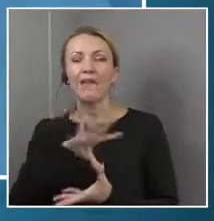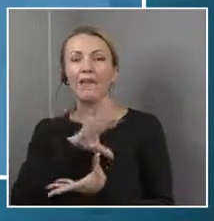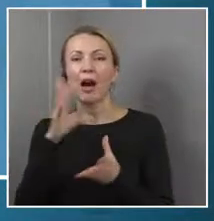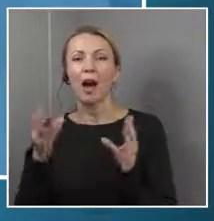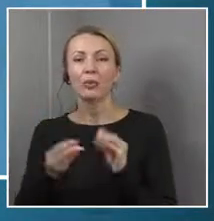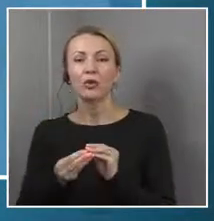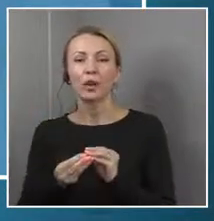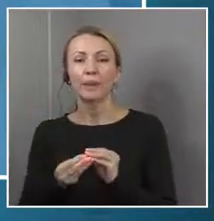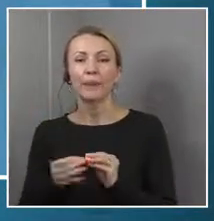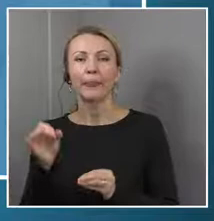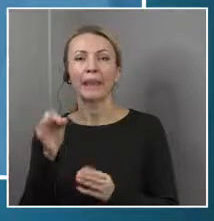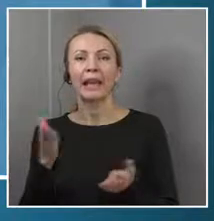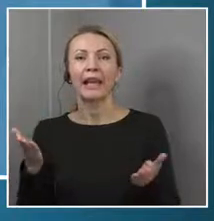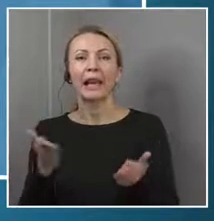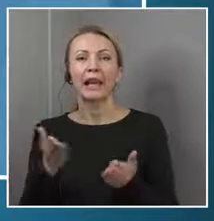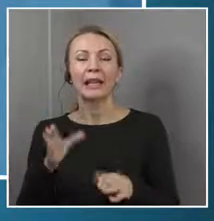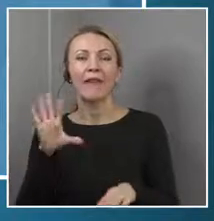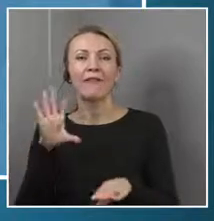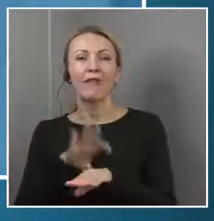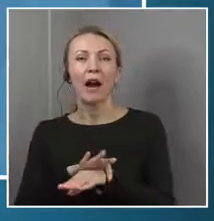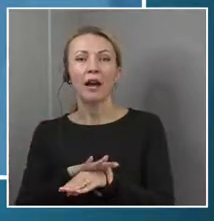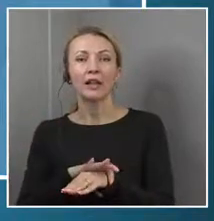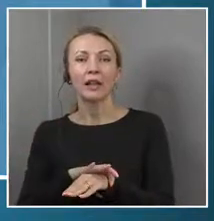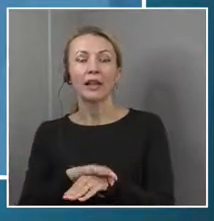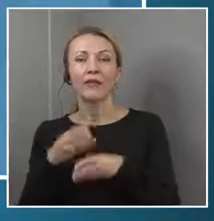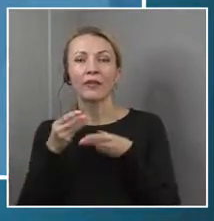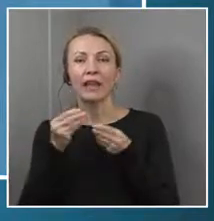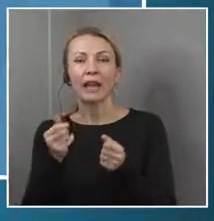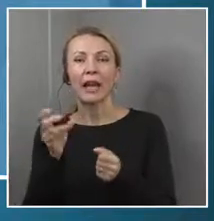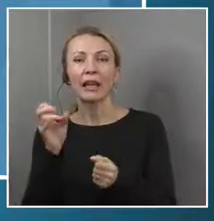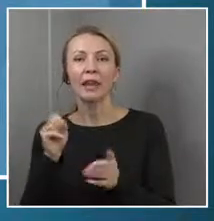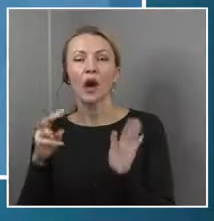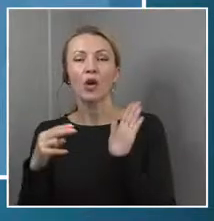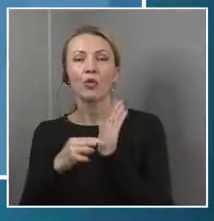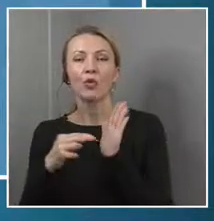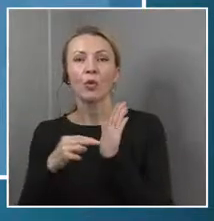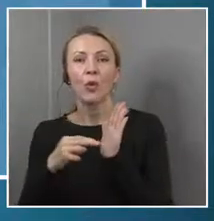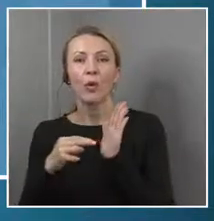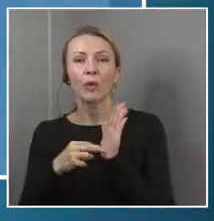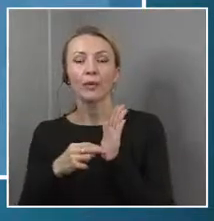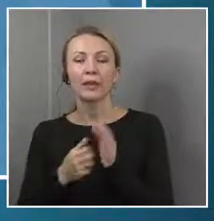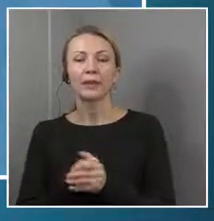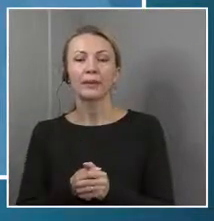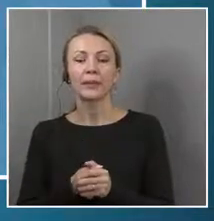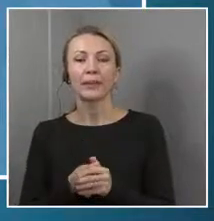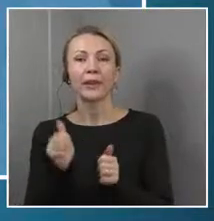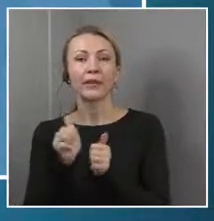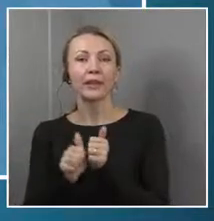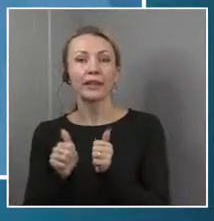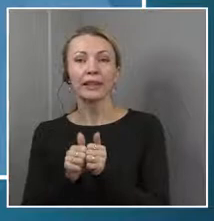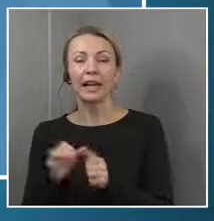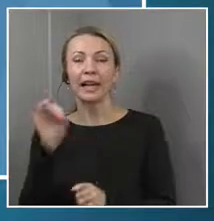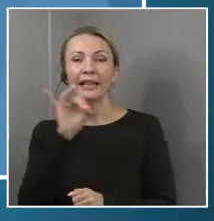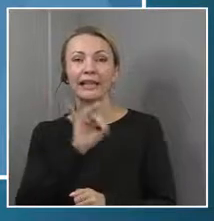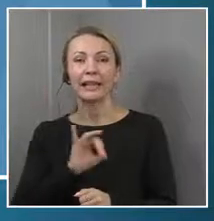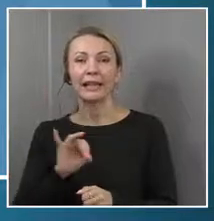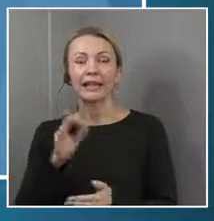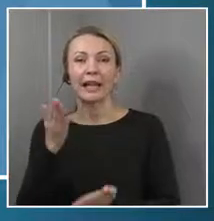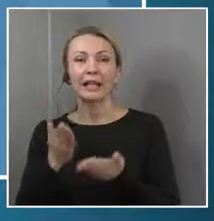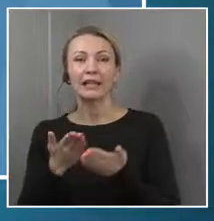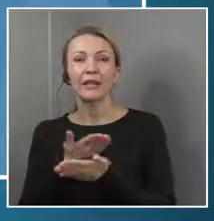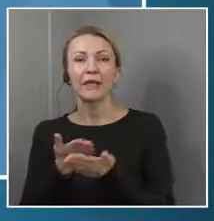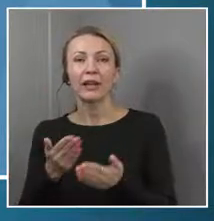deserve your investments, are worth investing into, and what affects the price?